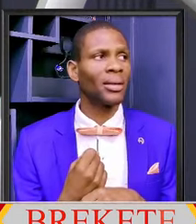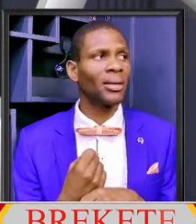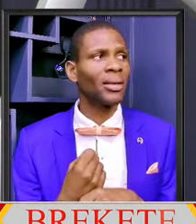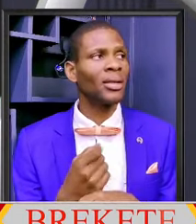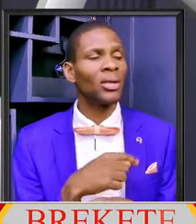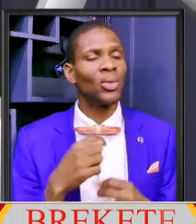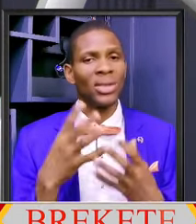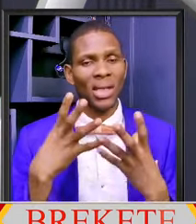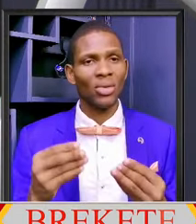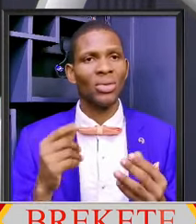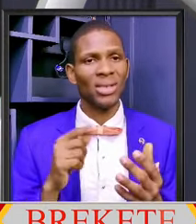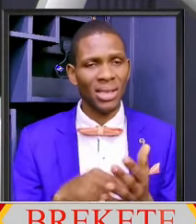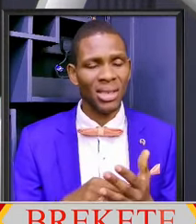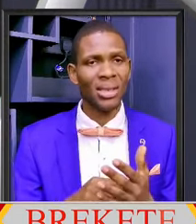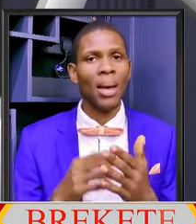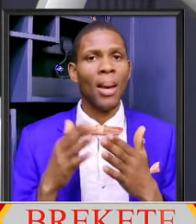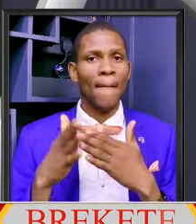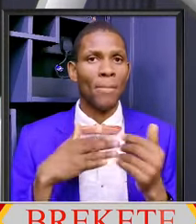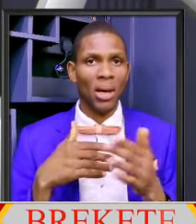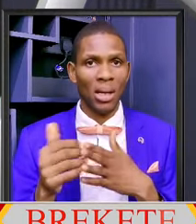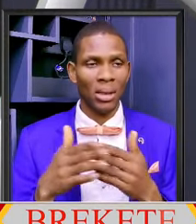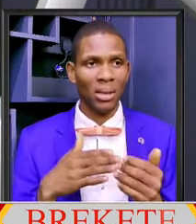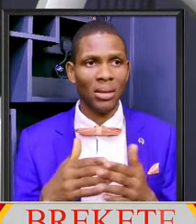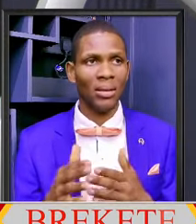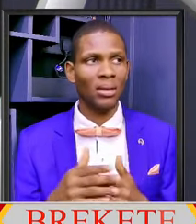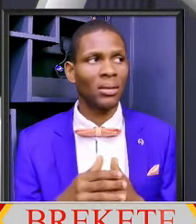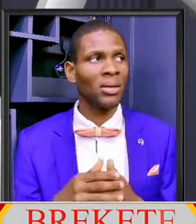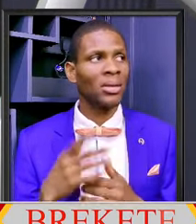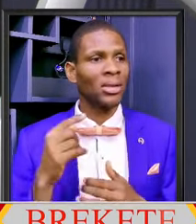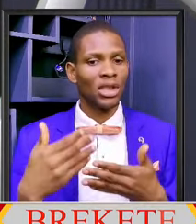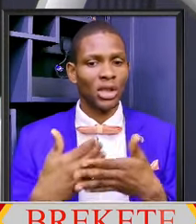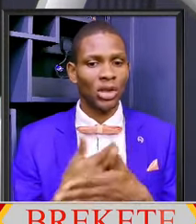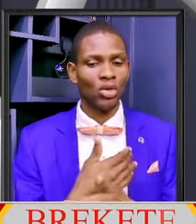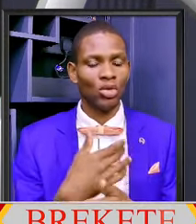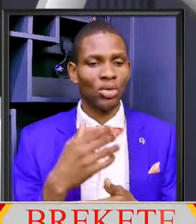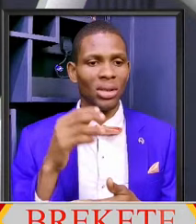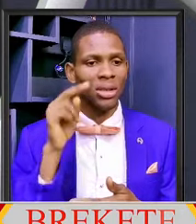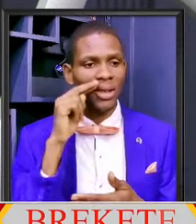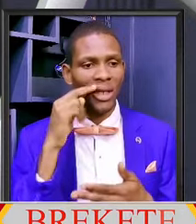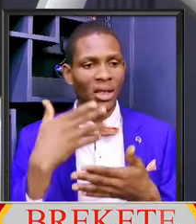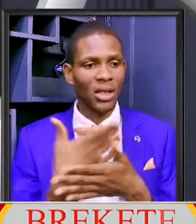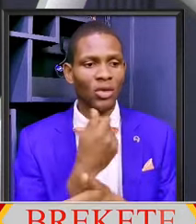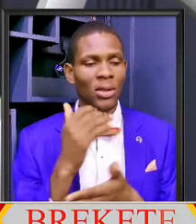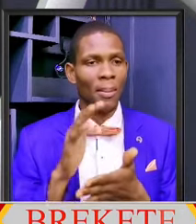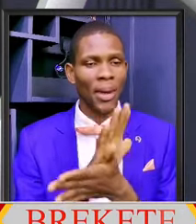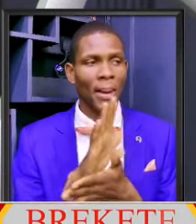may we settle this matter. The New Nigerian newspaper